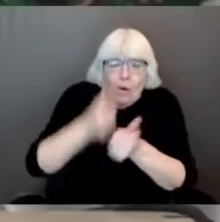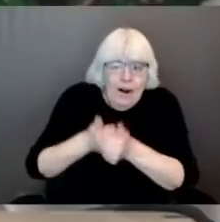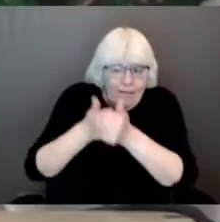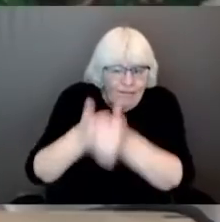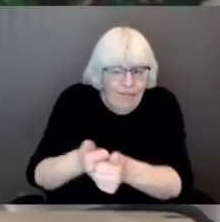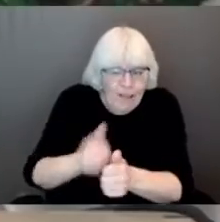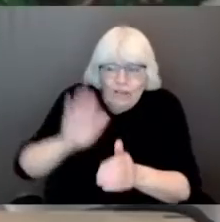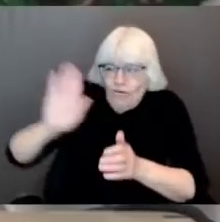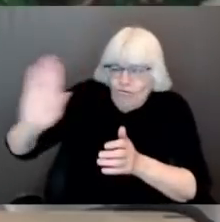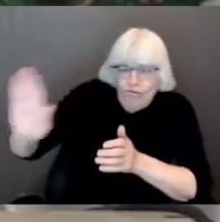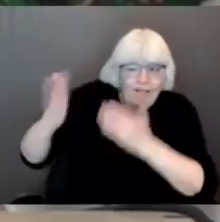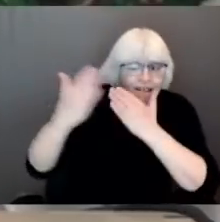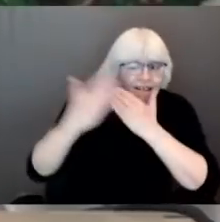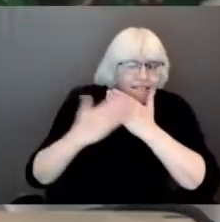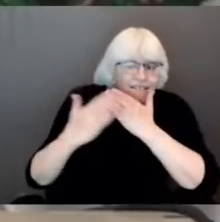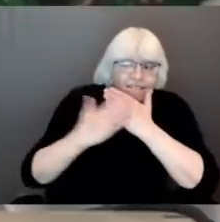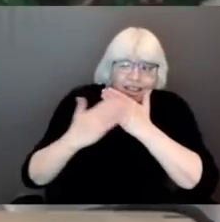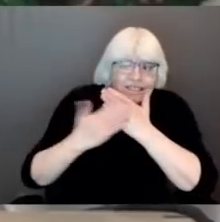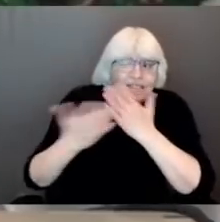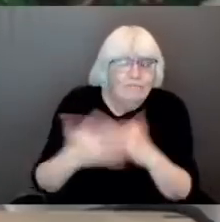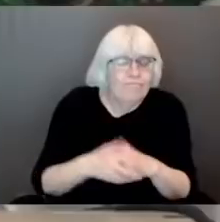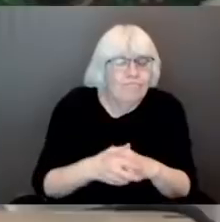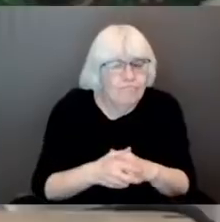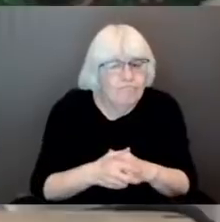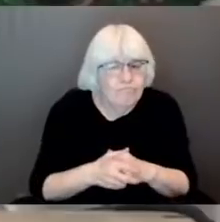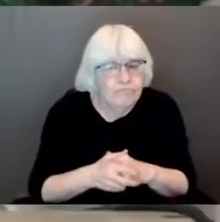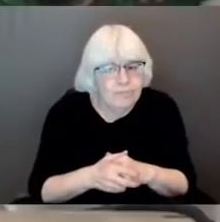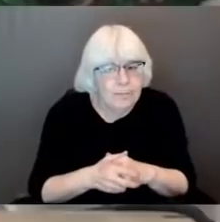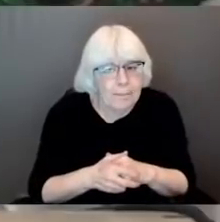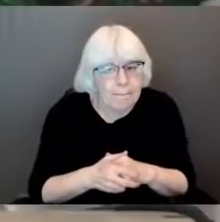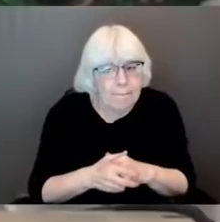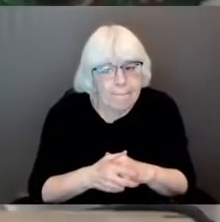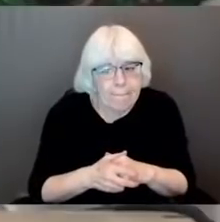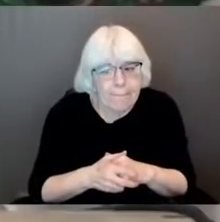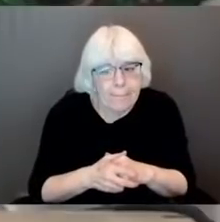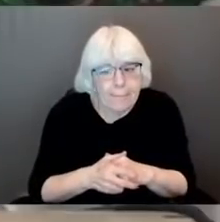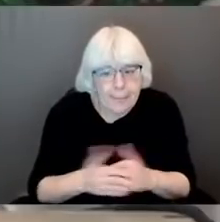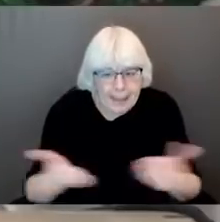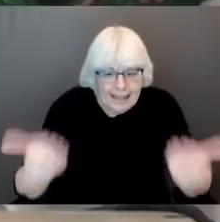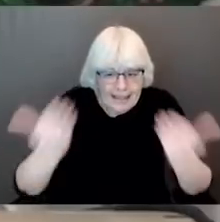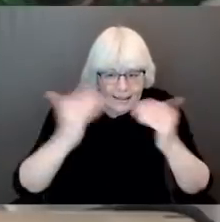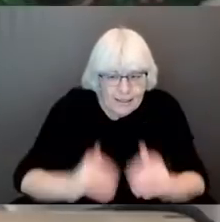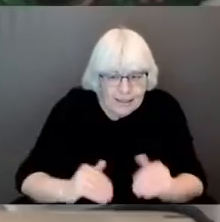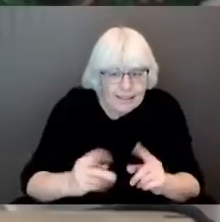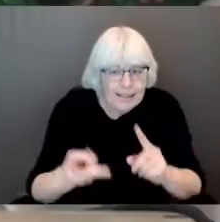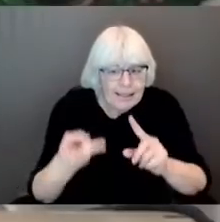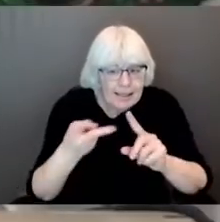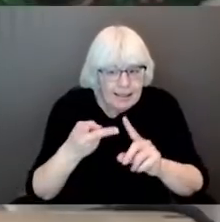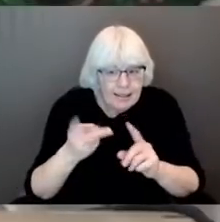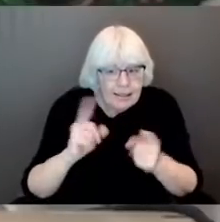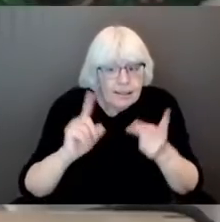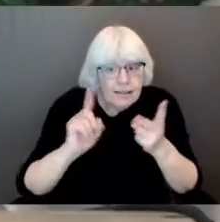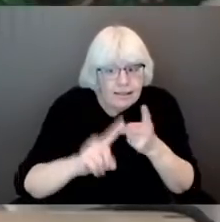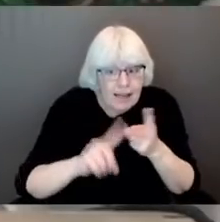Okay, thank you very much. My next question is about testing specifically for children under 12.